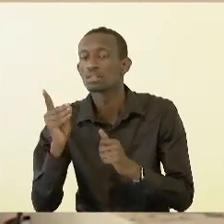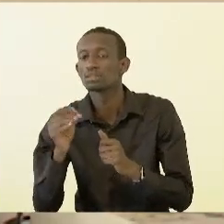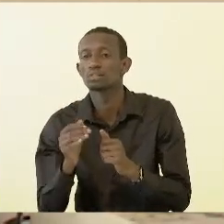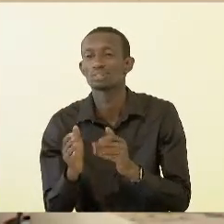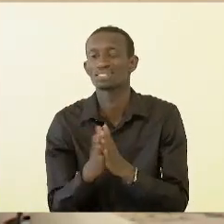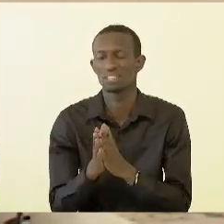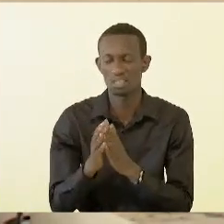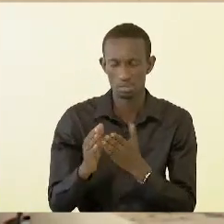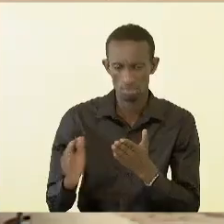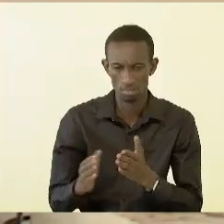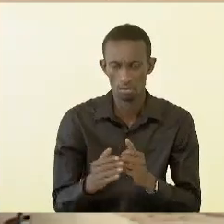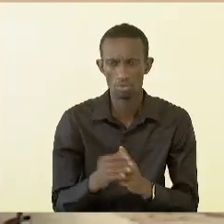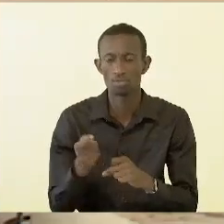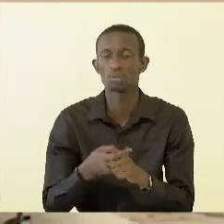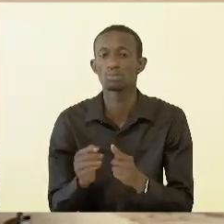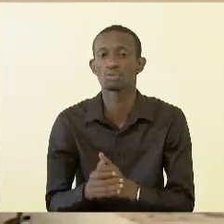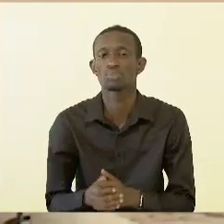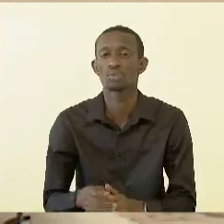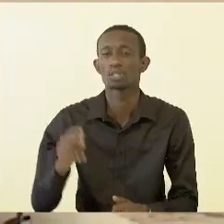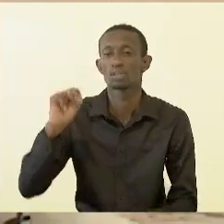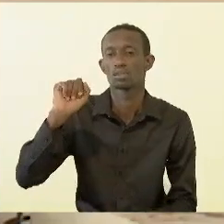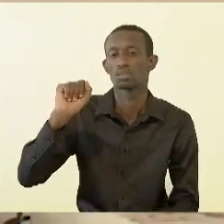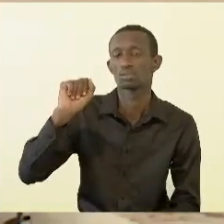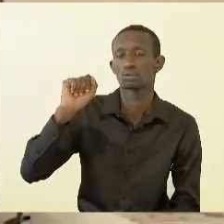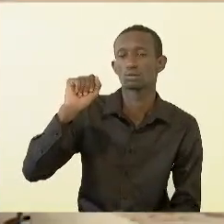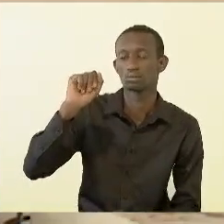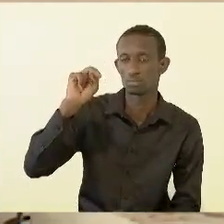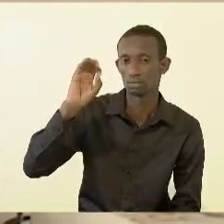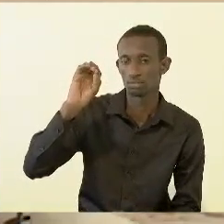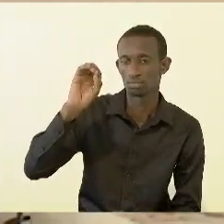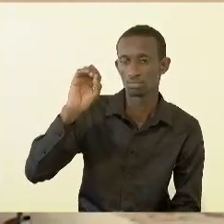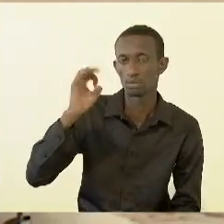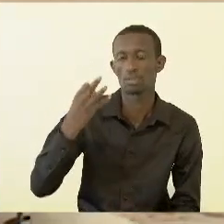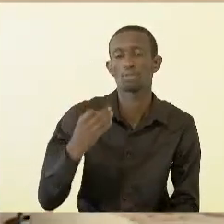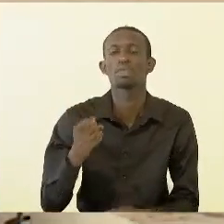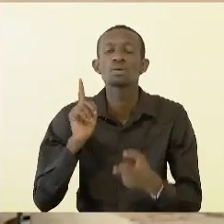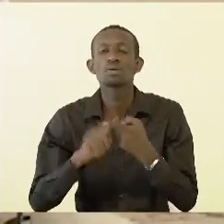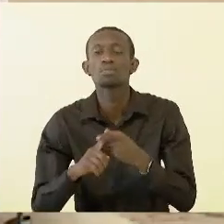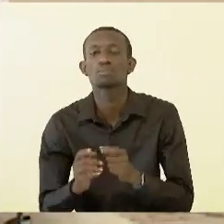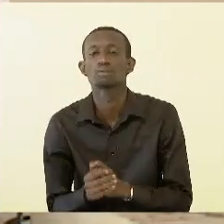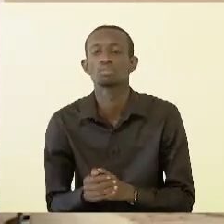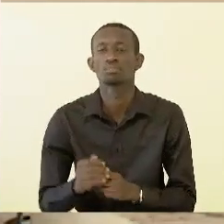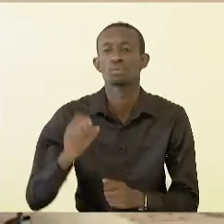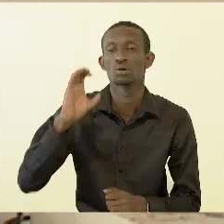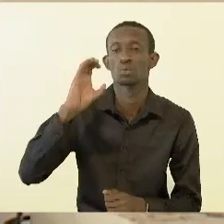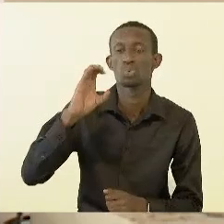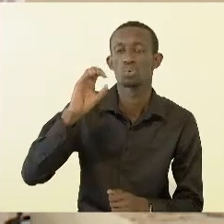1, the nitrates of group 1, that is sodium nitrate, reacting with concentrated sulfuric